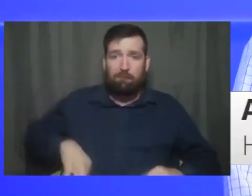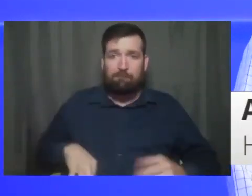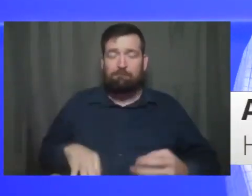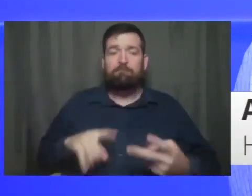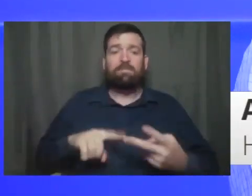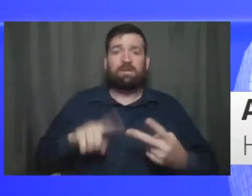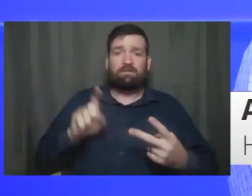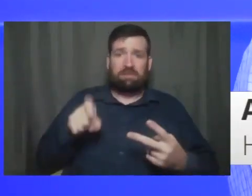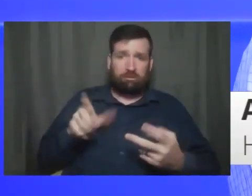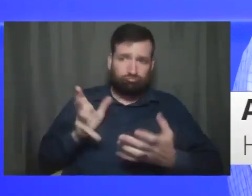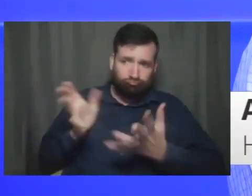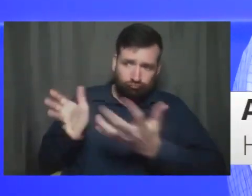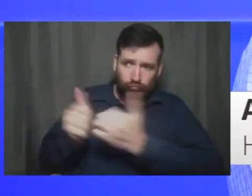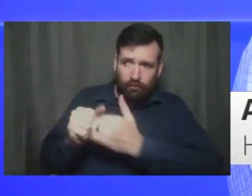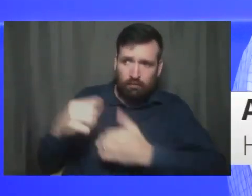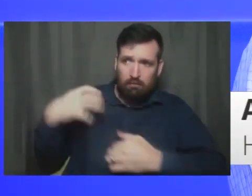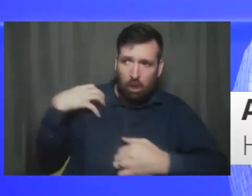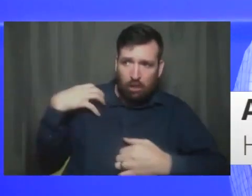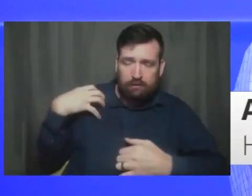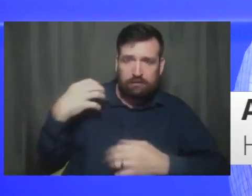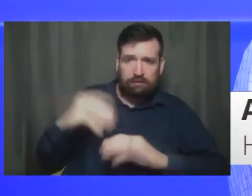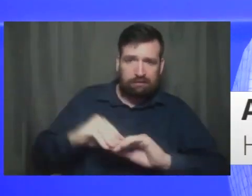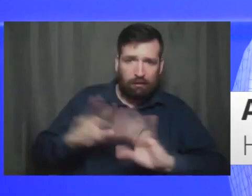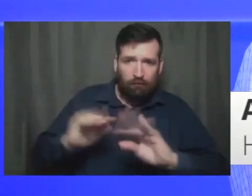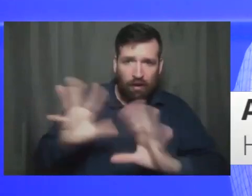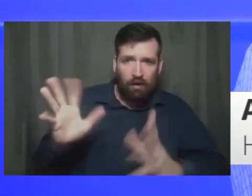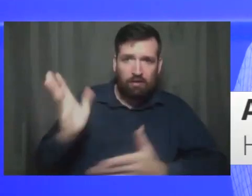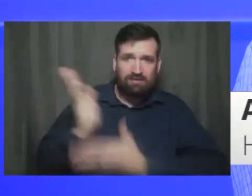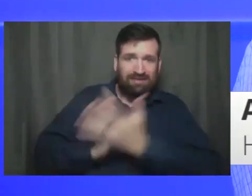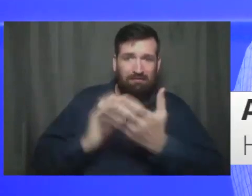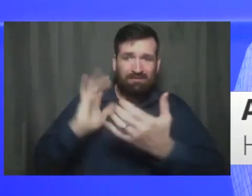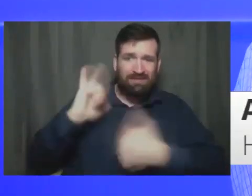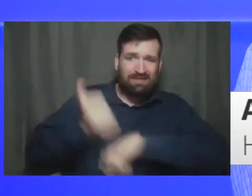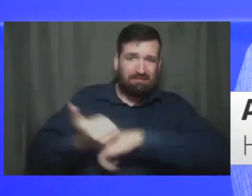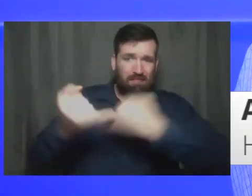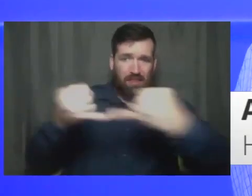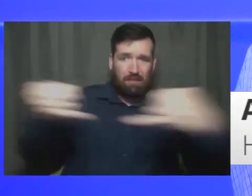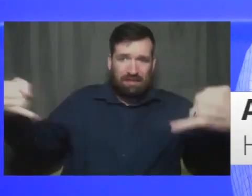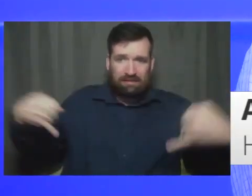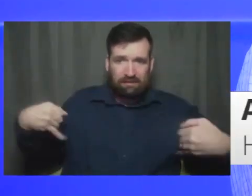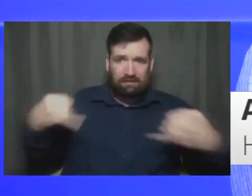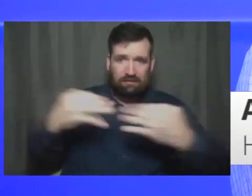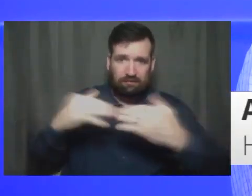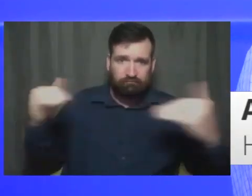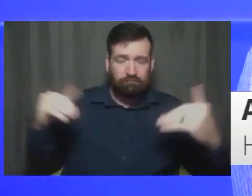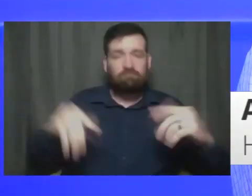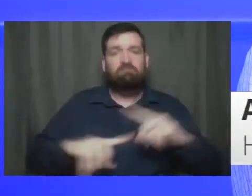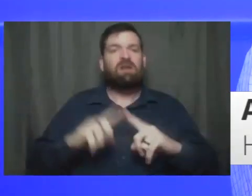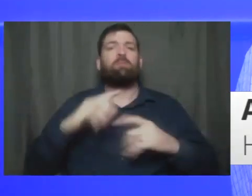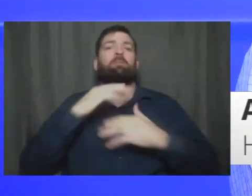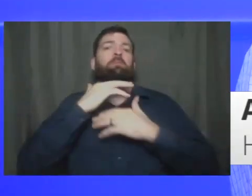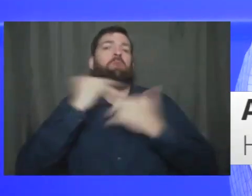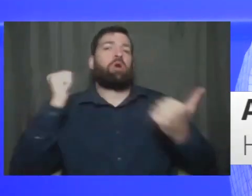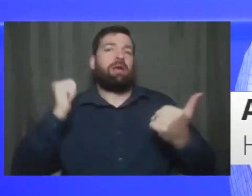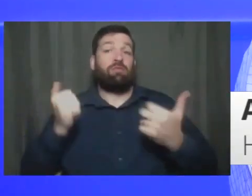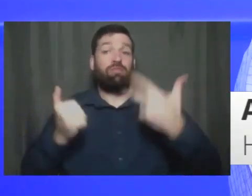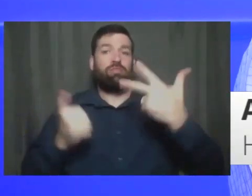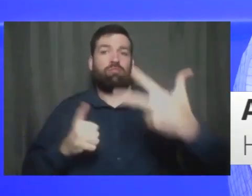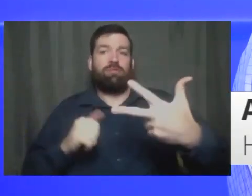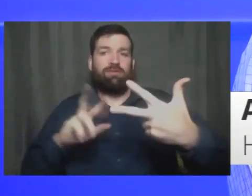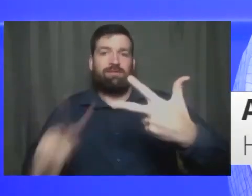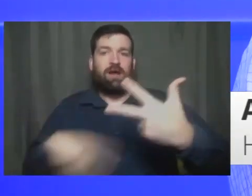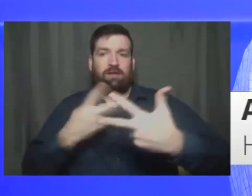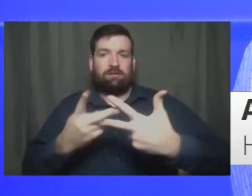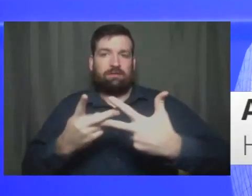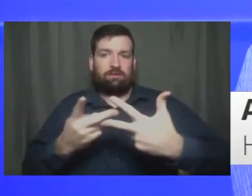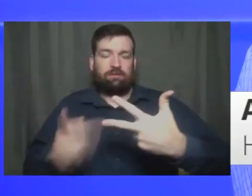ask for some clarifying questions or some limit setting. But burnout there's actually 3 different kinds of burnout, which I found fascinating when I was